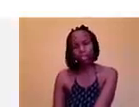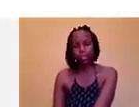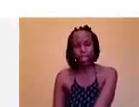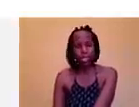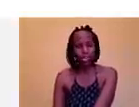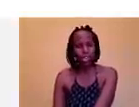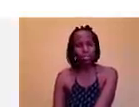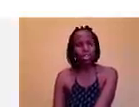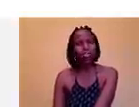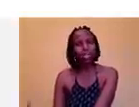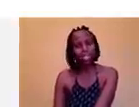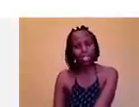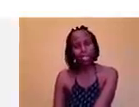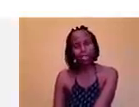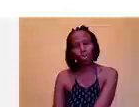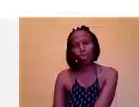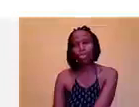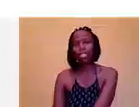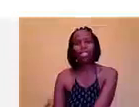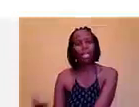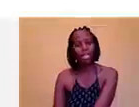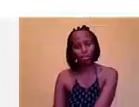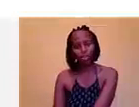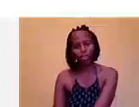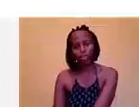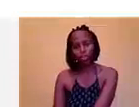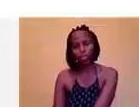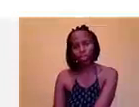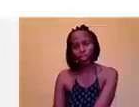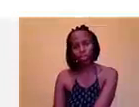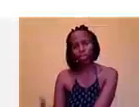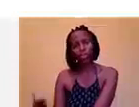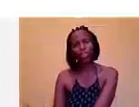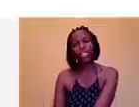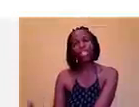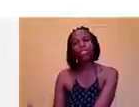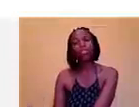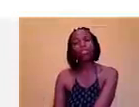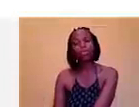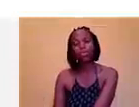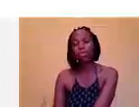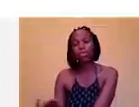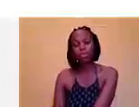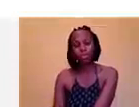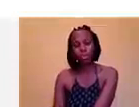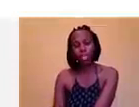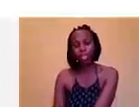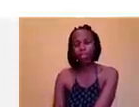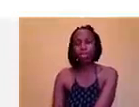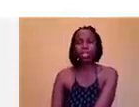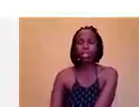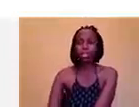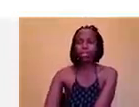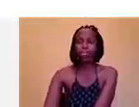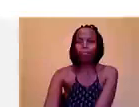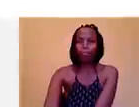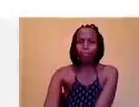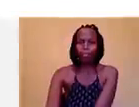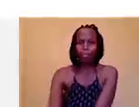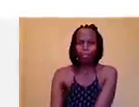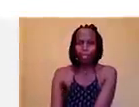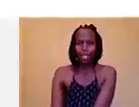feel they're not really relevant, please let us know and tell us what you need us to do to replace the